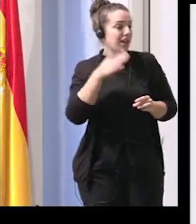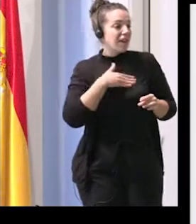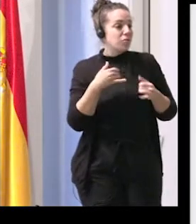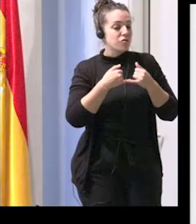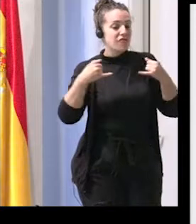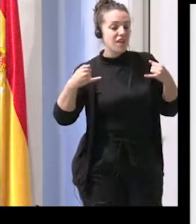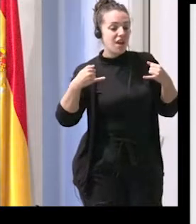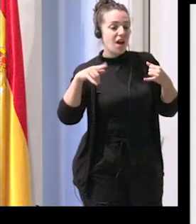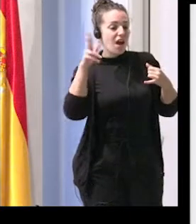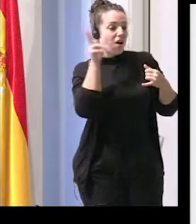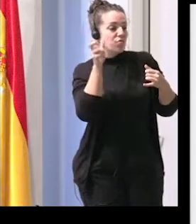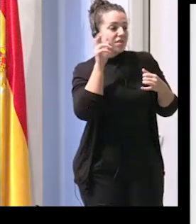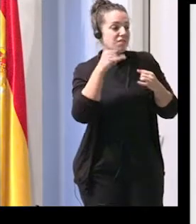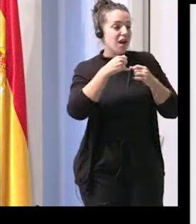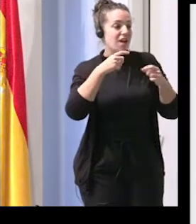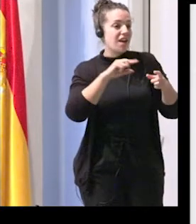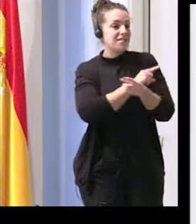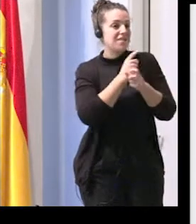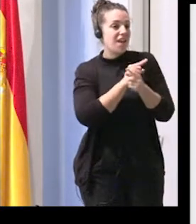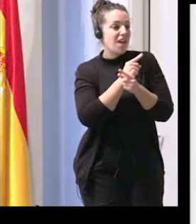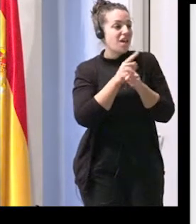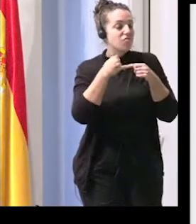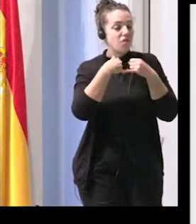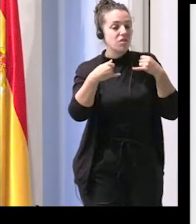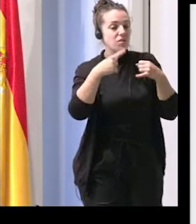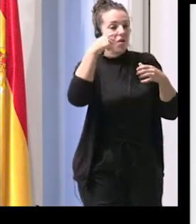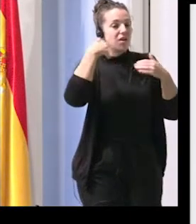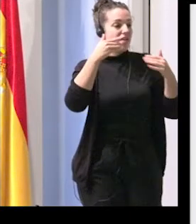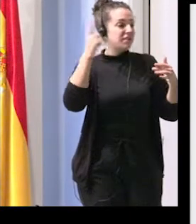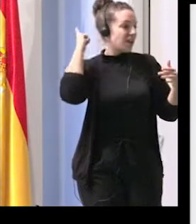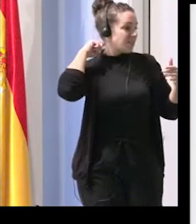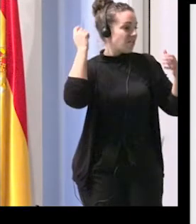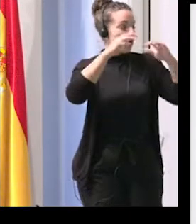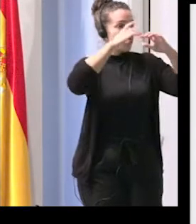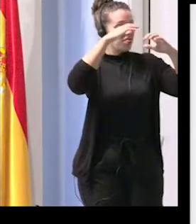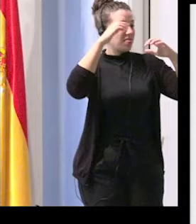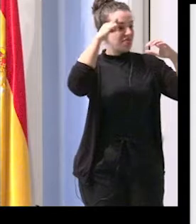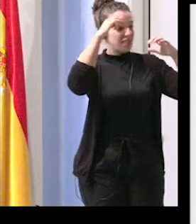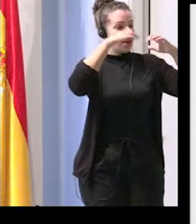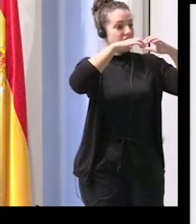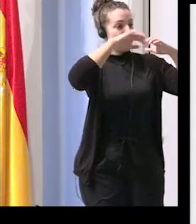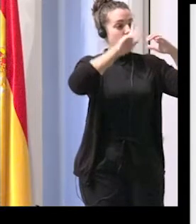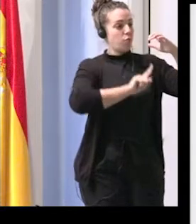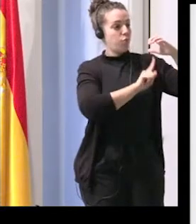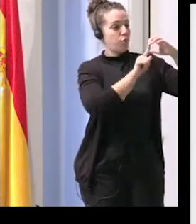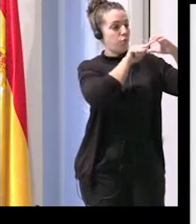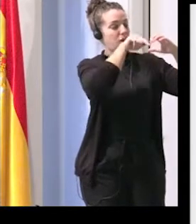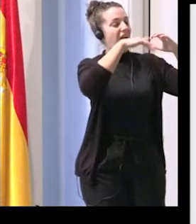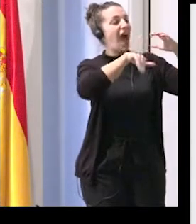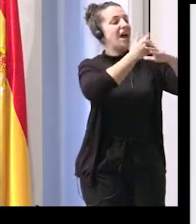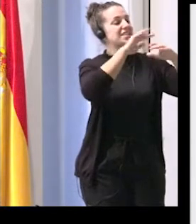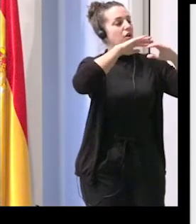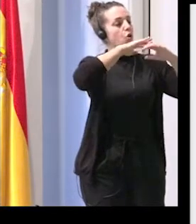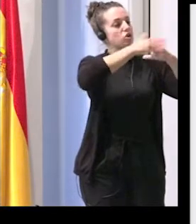the auditory nerve through the brain stem and all the way up through the midbrain to thalamus to cortex. And I want you to see here